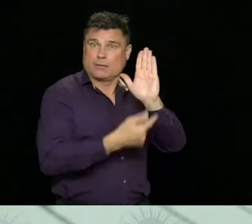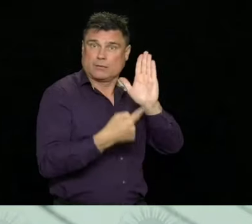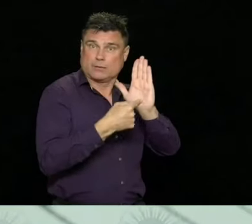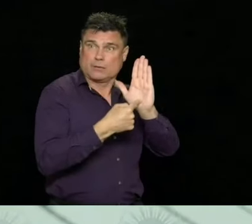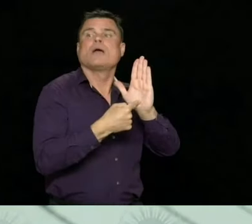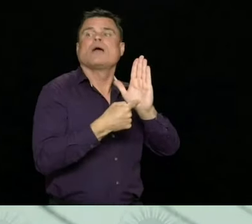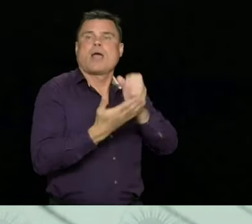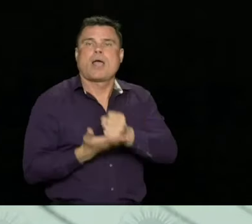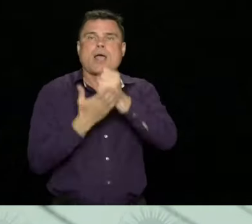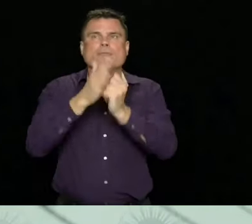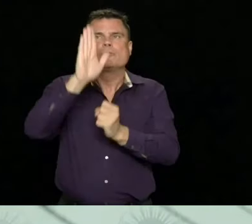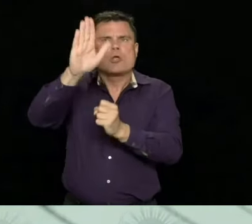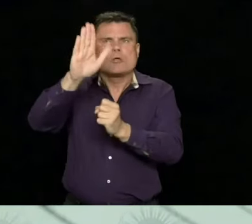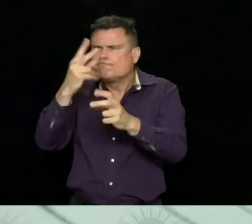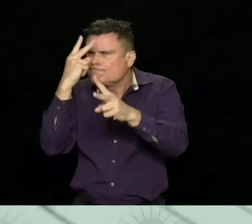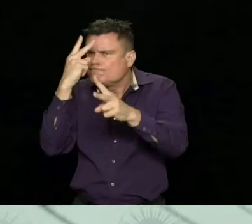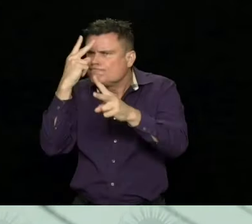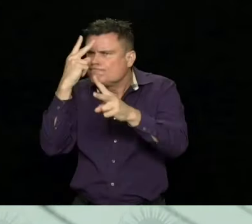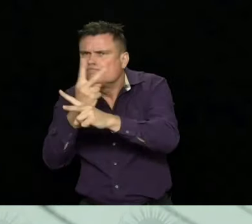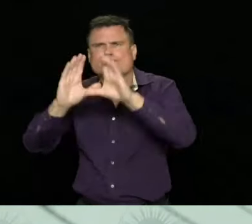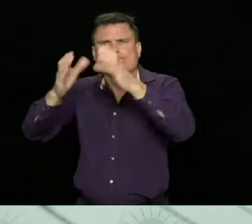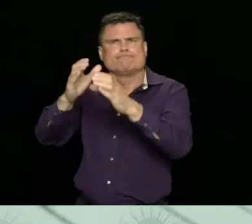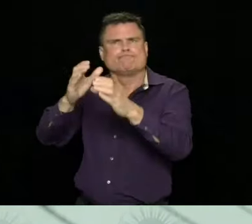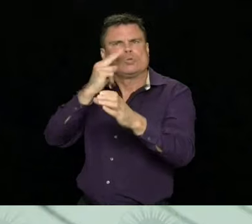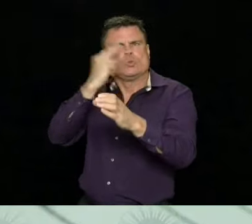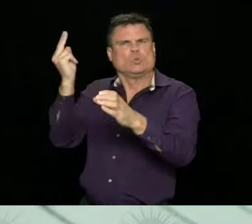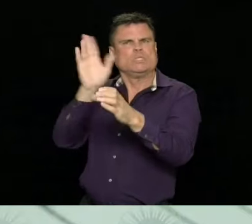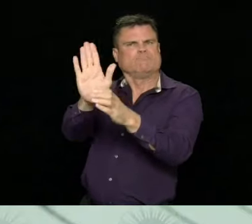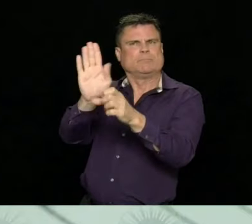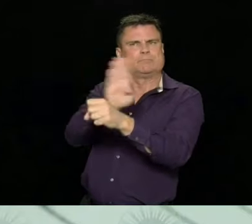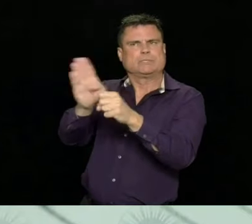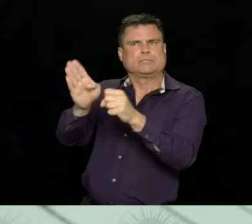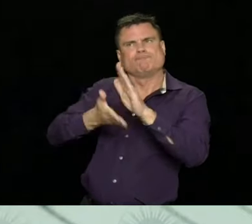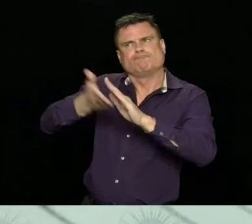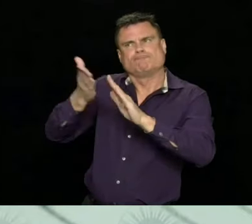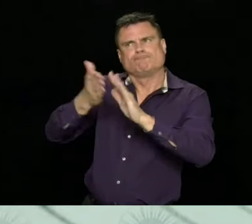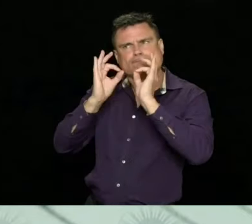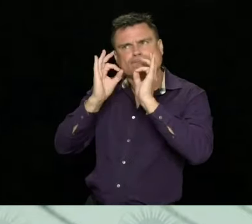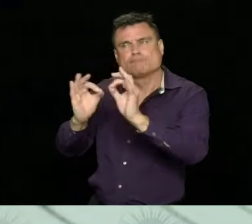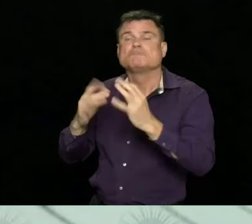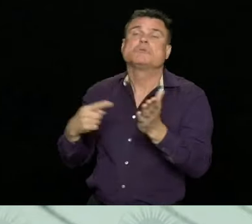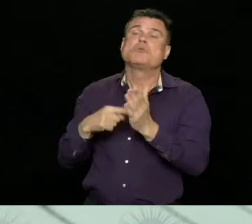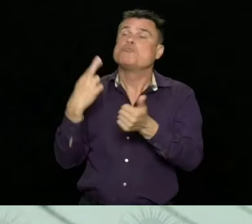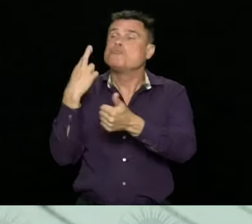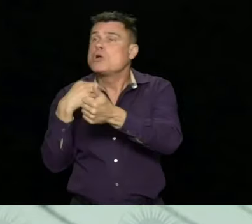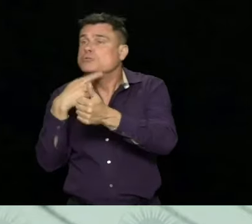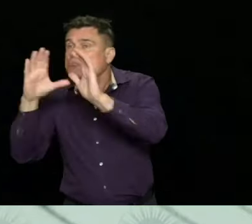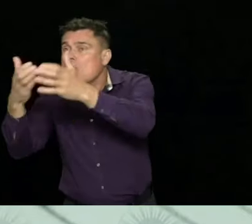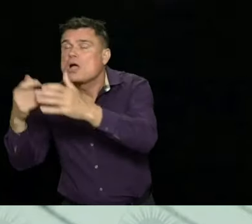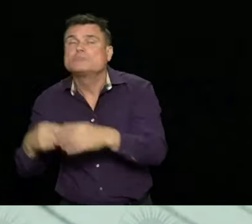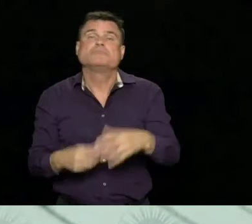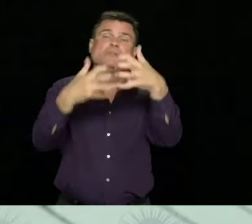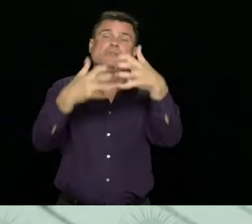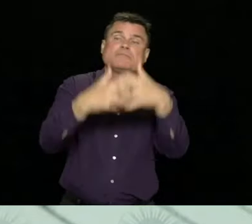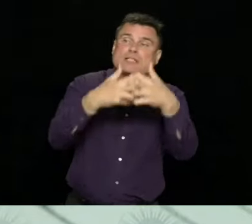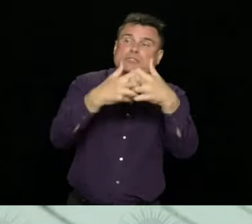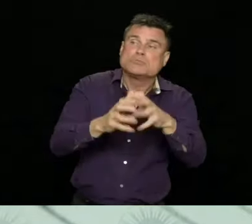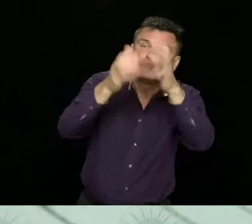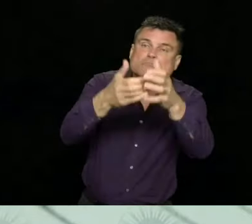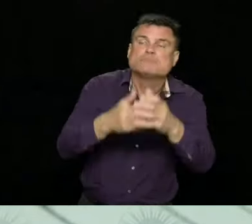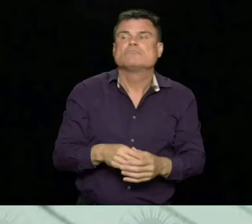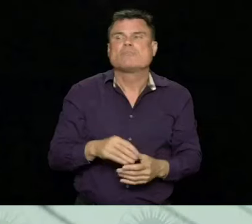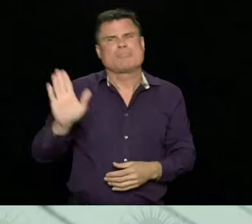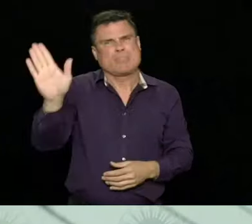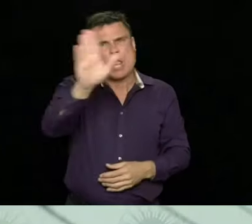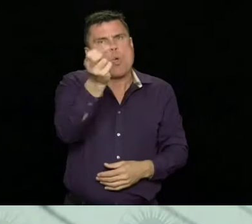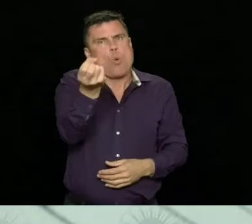restaurant, or it's a manufacturing facility. They need to devise their own guidelines that suits their needs. I think they need